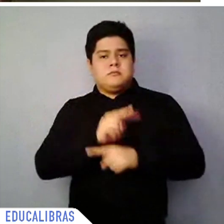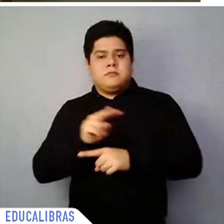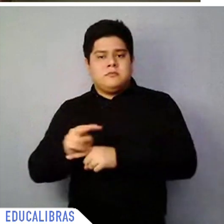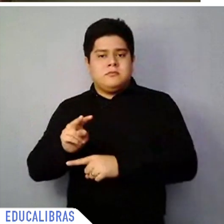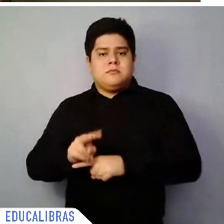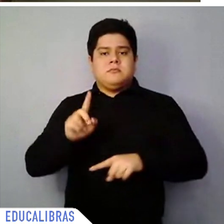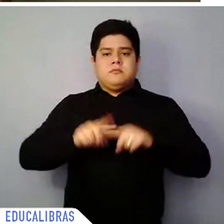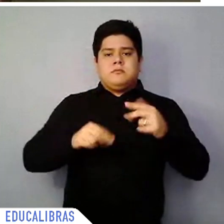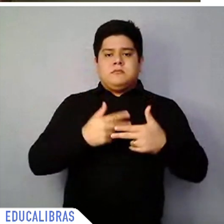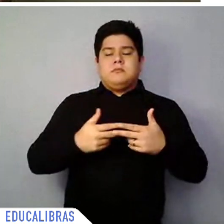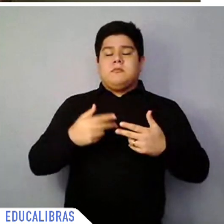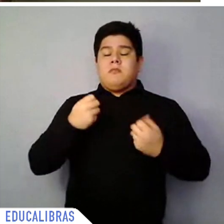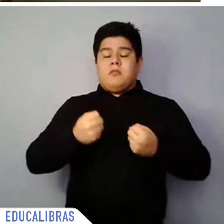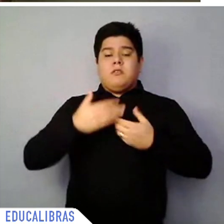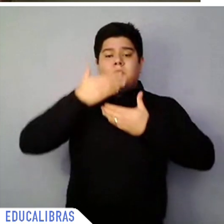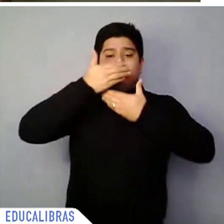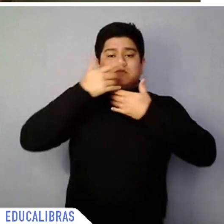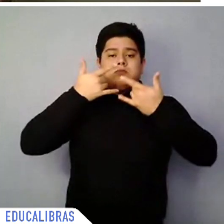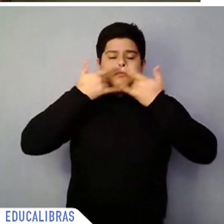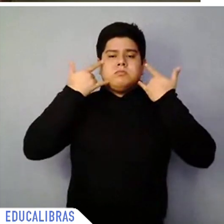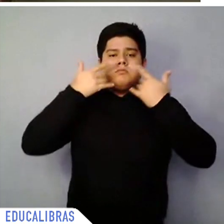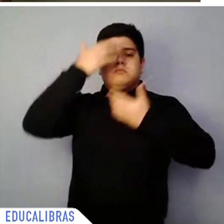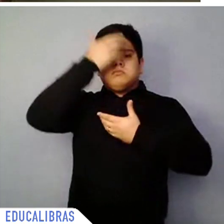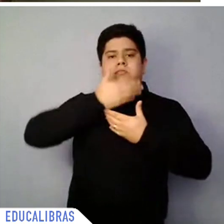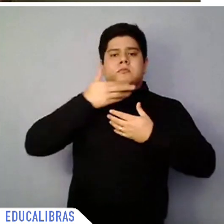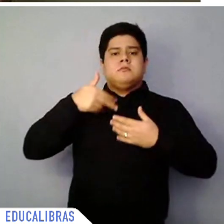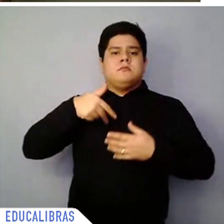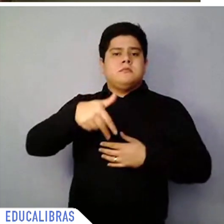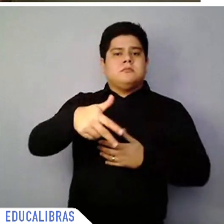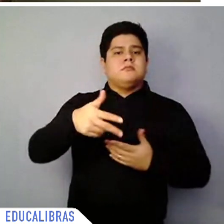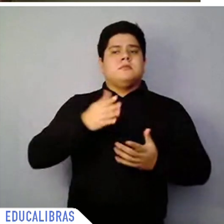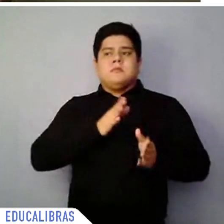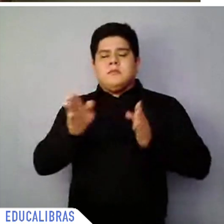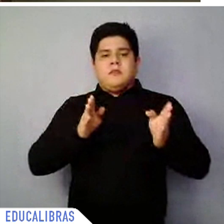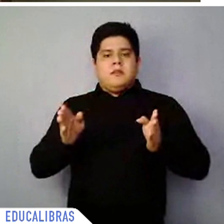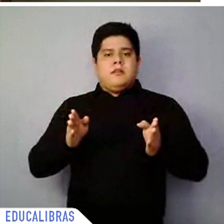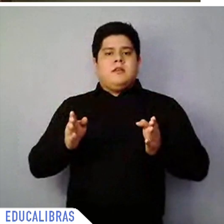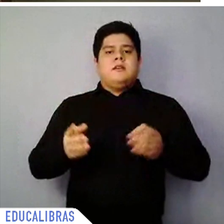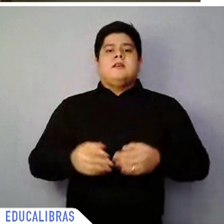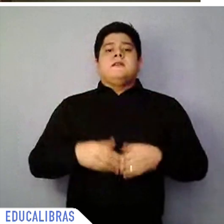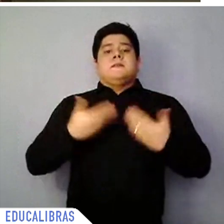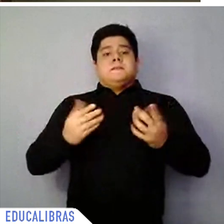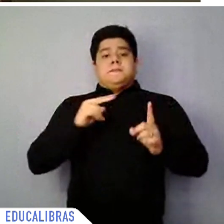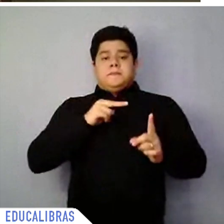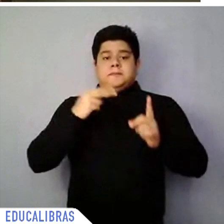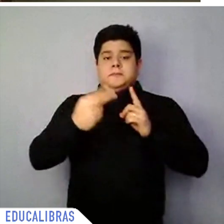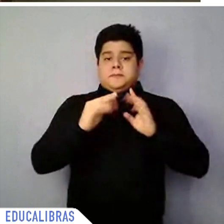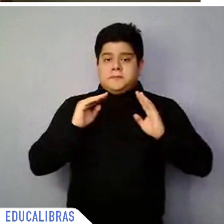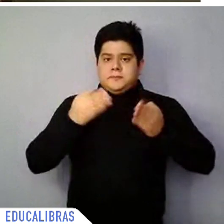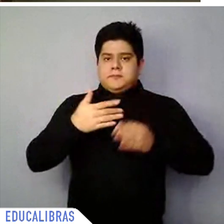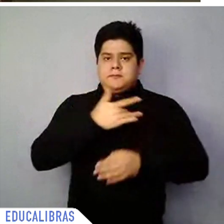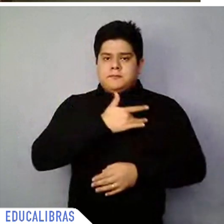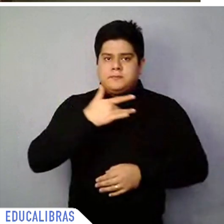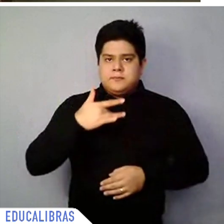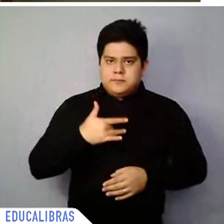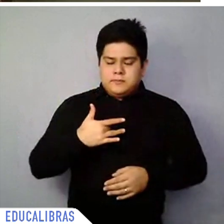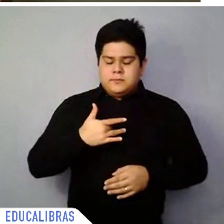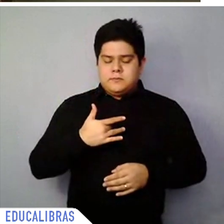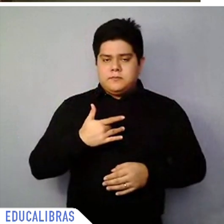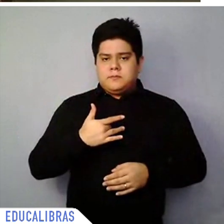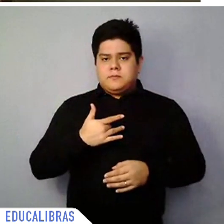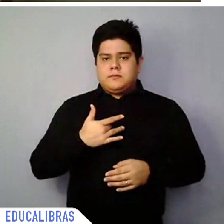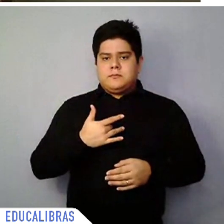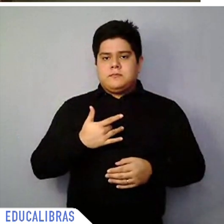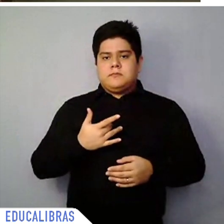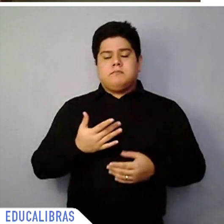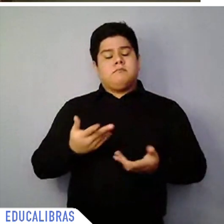else. This is what we need so that we can have this program to move forward. We need to recover this. From